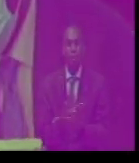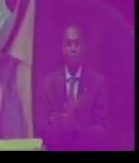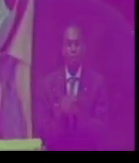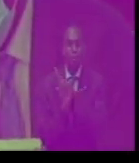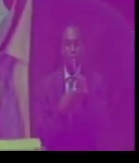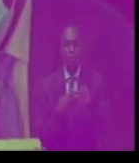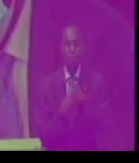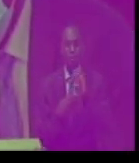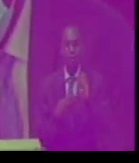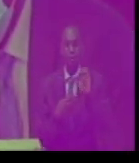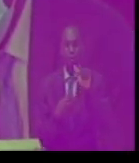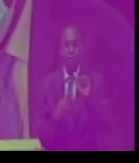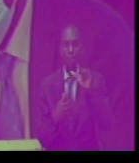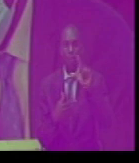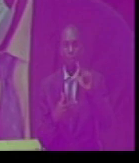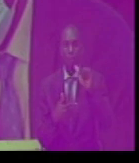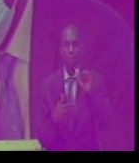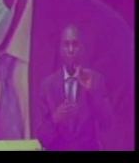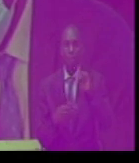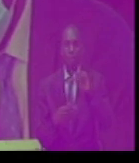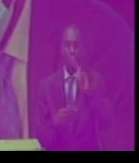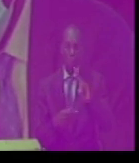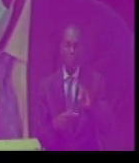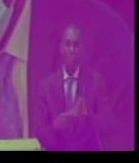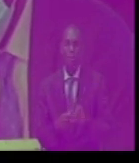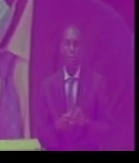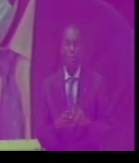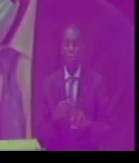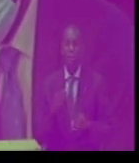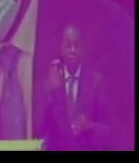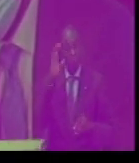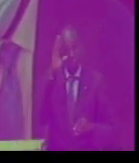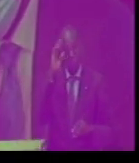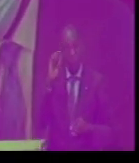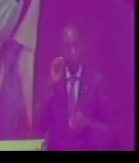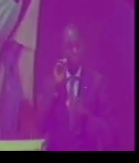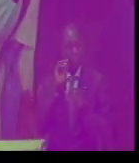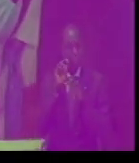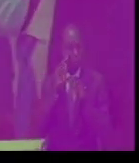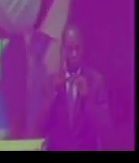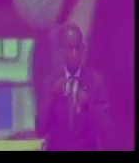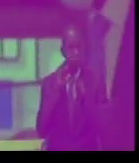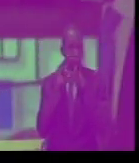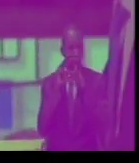this one comes straight from New Zealand, very far away. Here is Matt